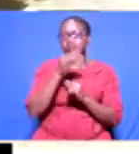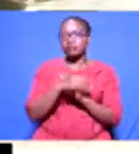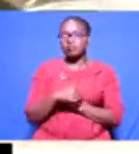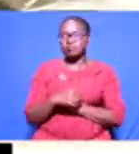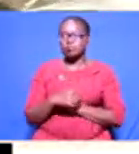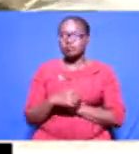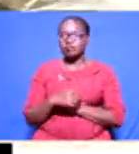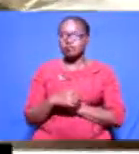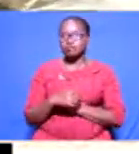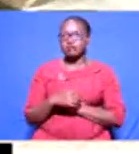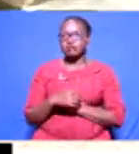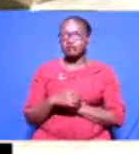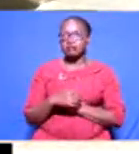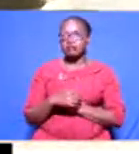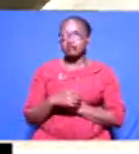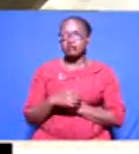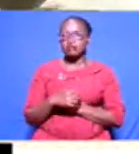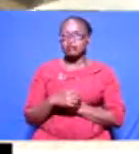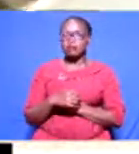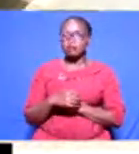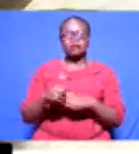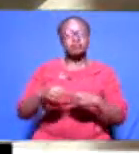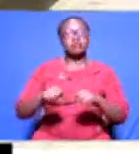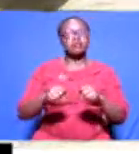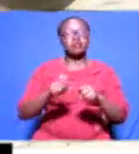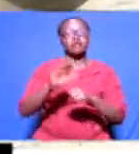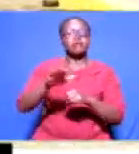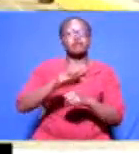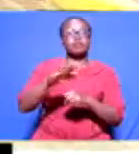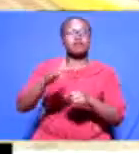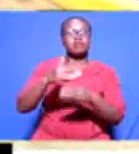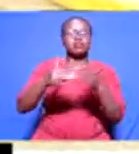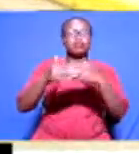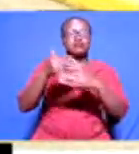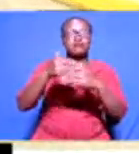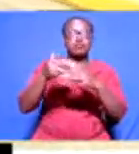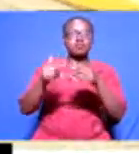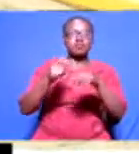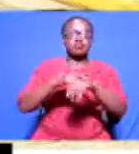The motorcade of the head of state arrived at the Parliament Buildings at 10 a.m.